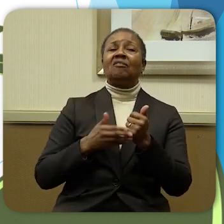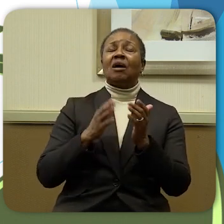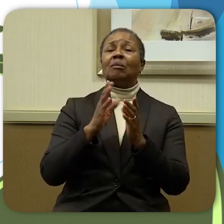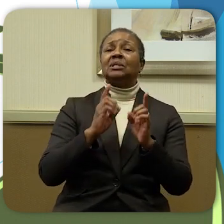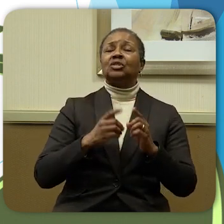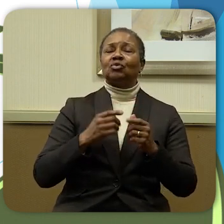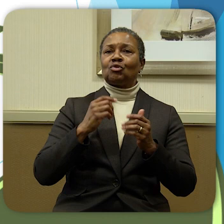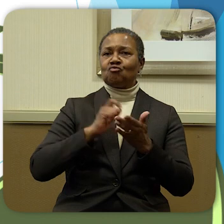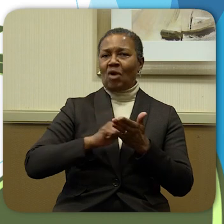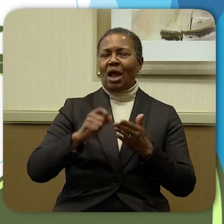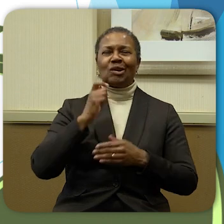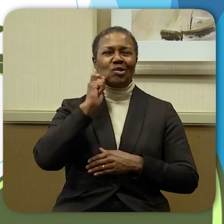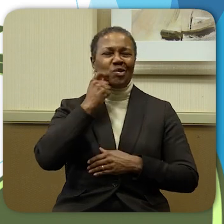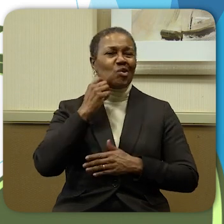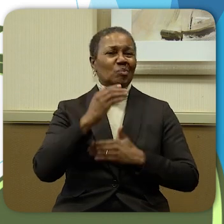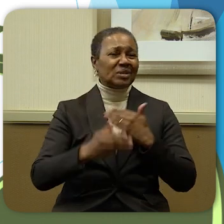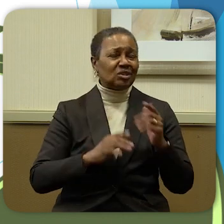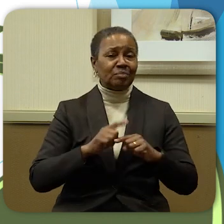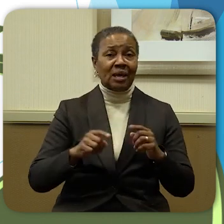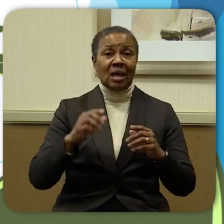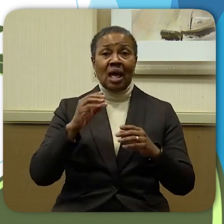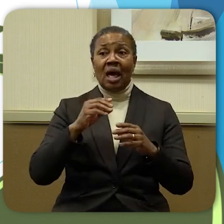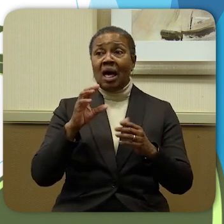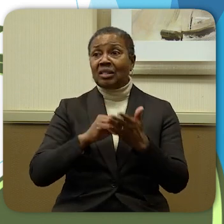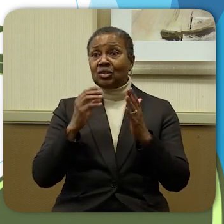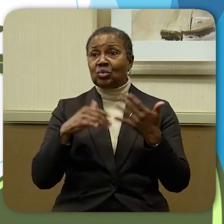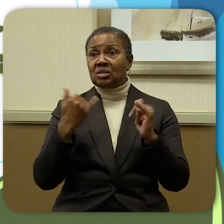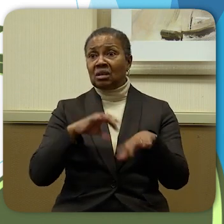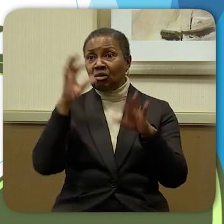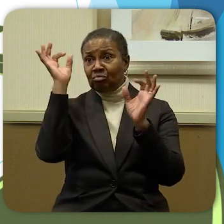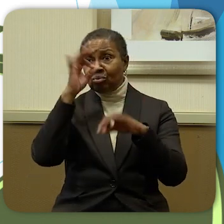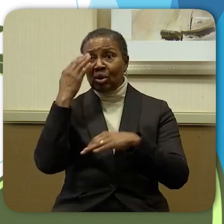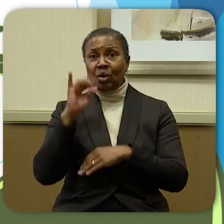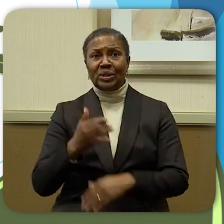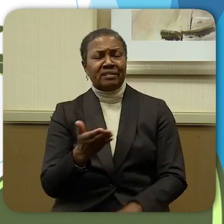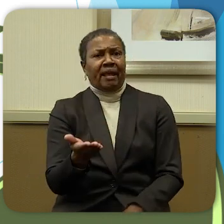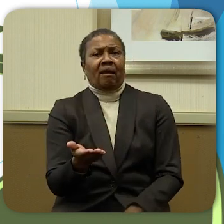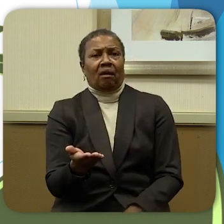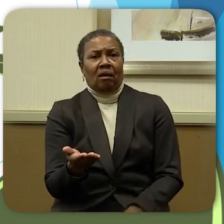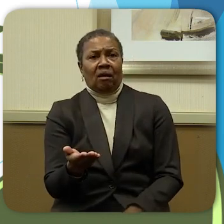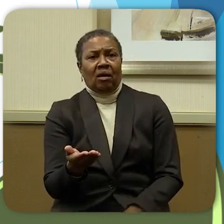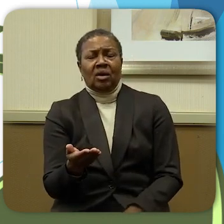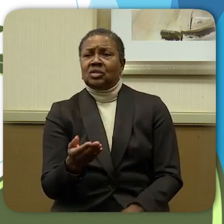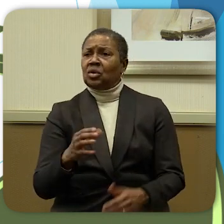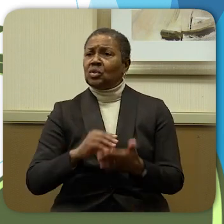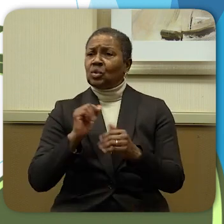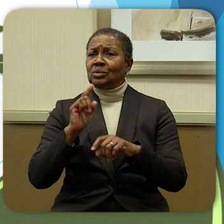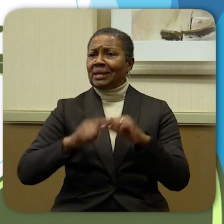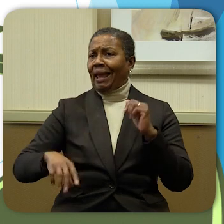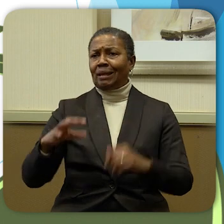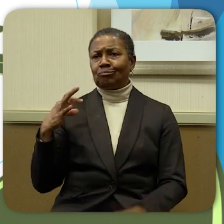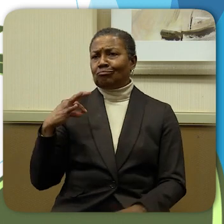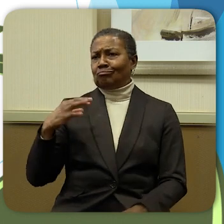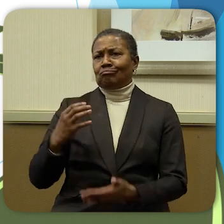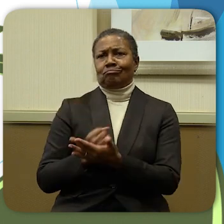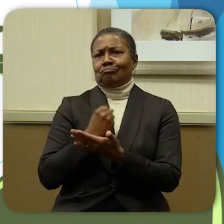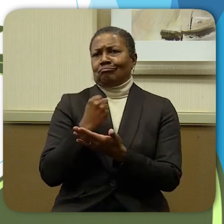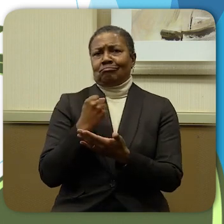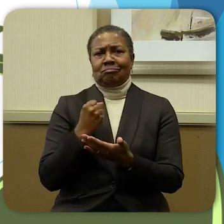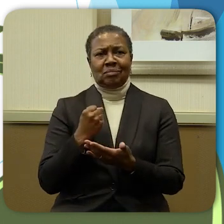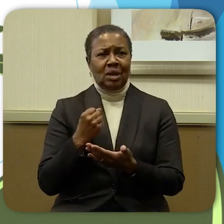cool procedures, but then their students don't even know that they're there, and so they can't utilize them. So making